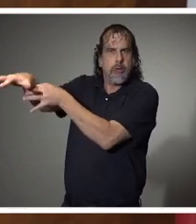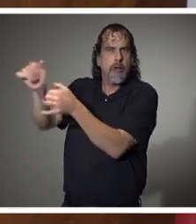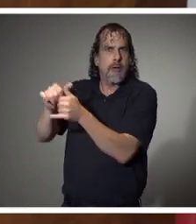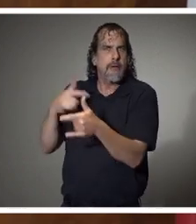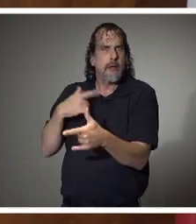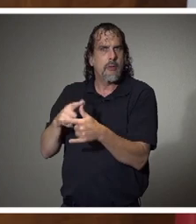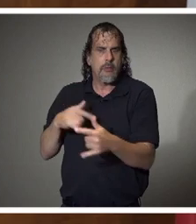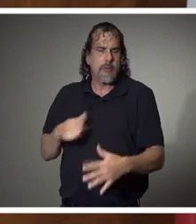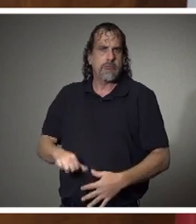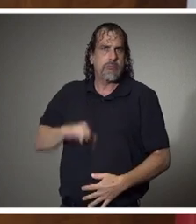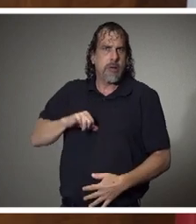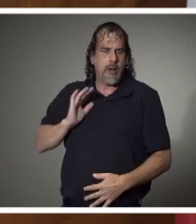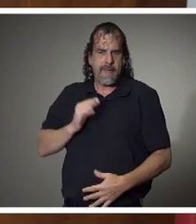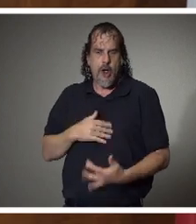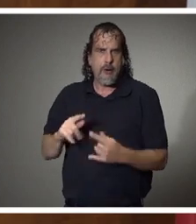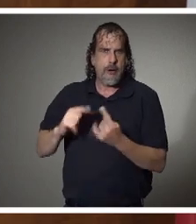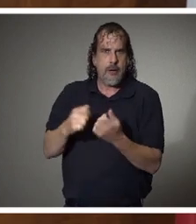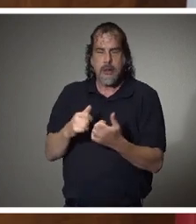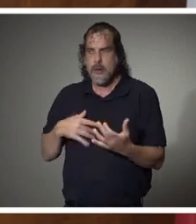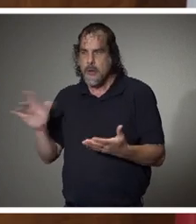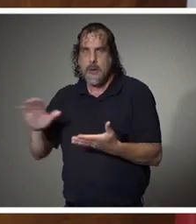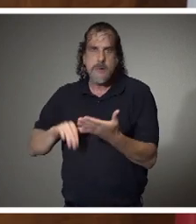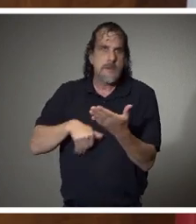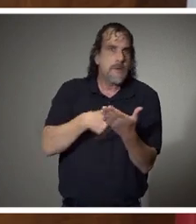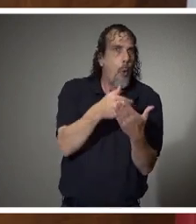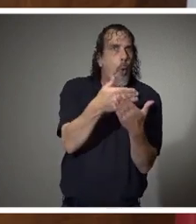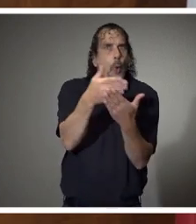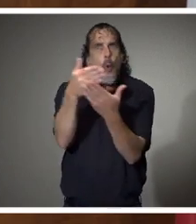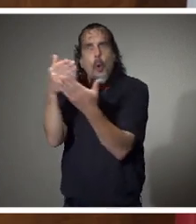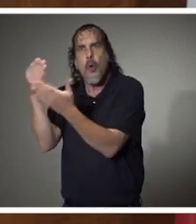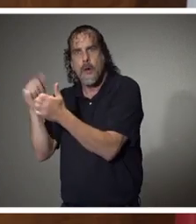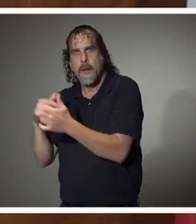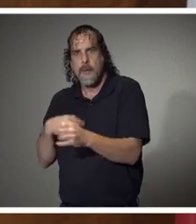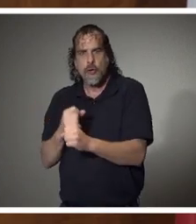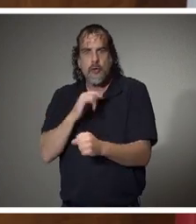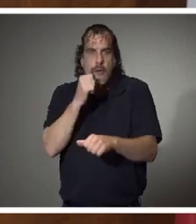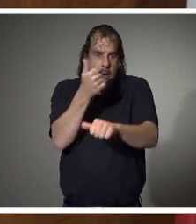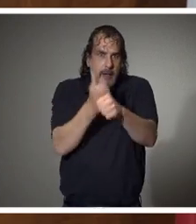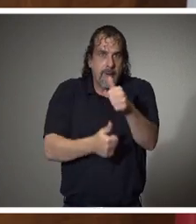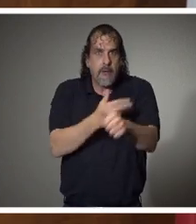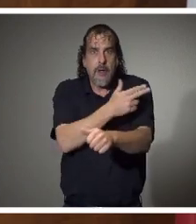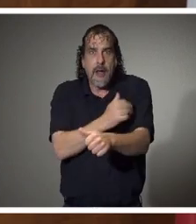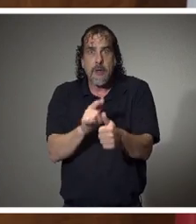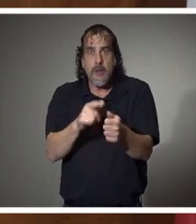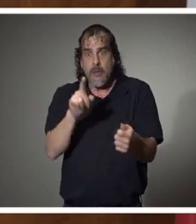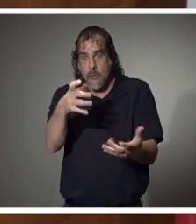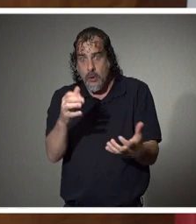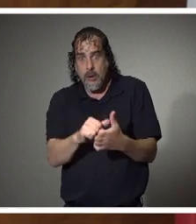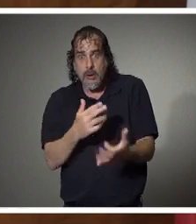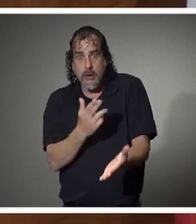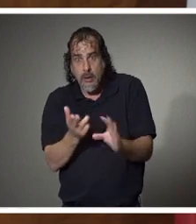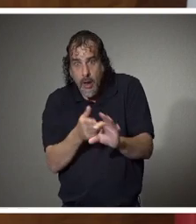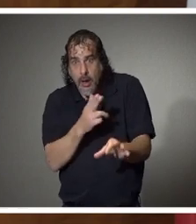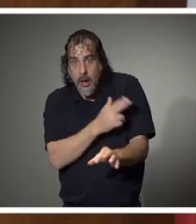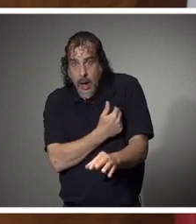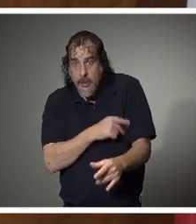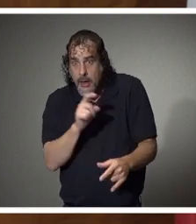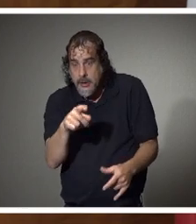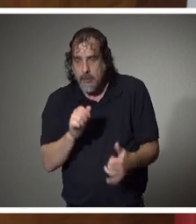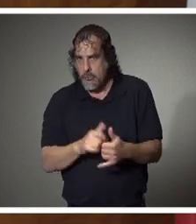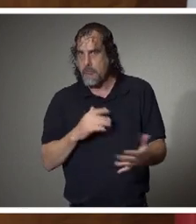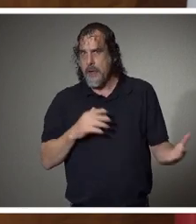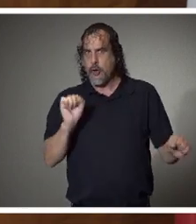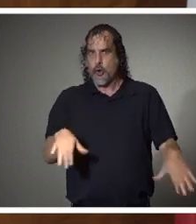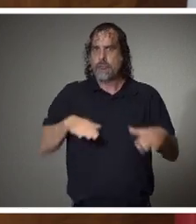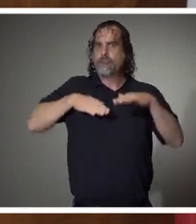for having the ability to go out and ensure that every single Mississippian that could get better with quality care got that quality